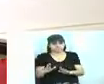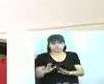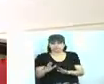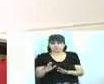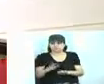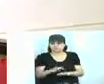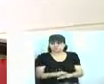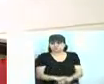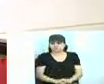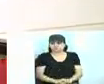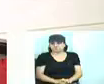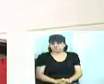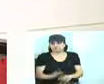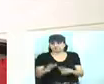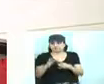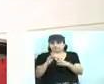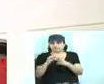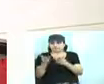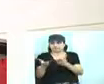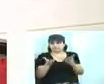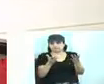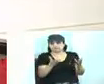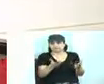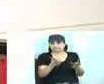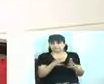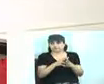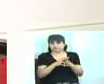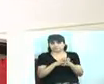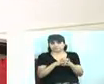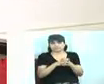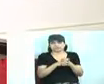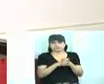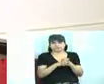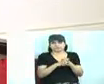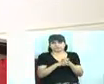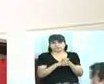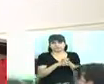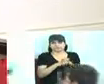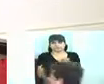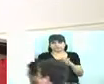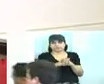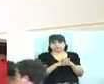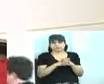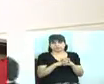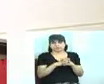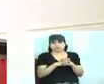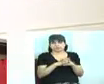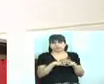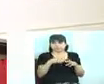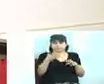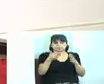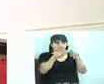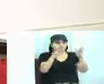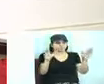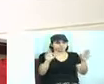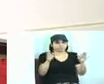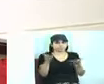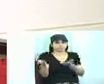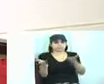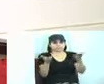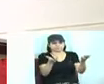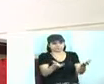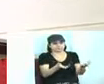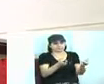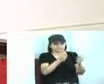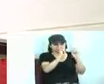we take a special offering. We call it our Helping Hands offering. We have our general offering. We have our general offering. That general